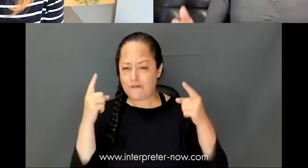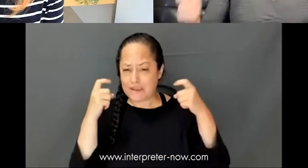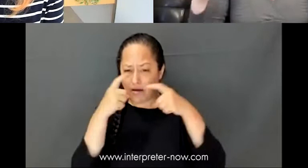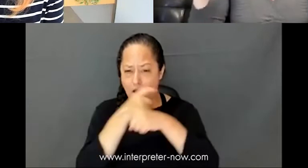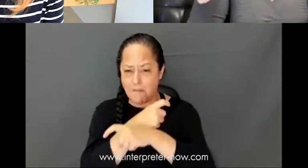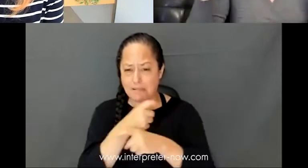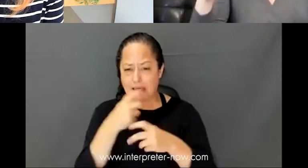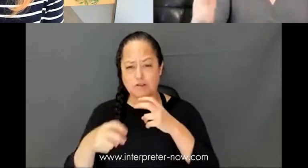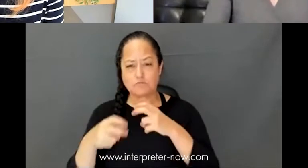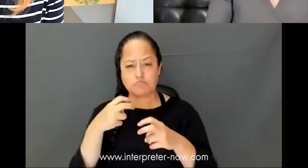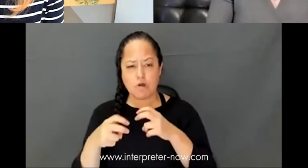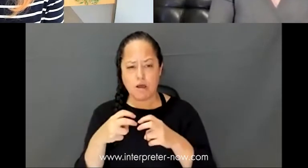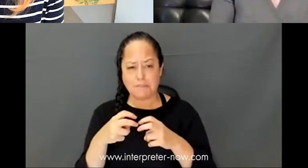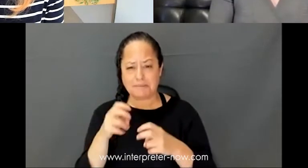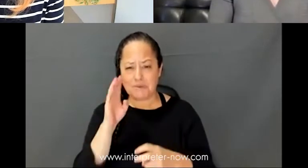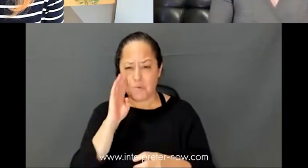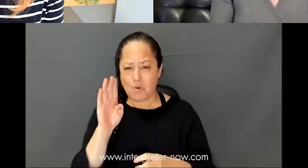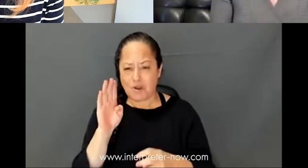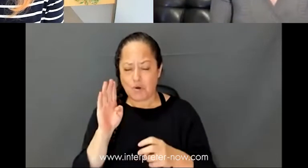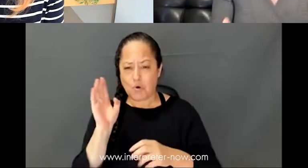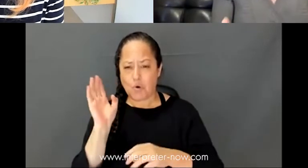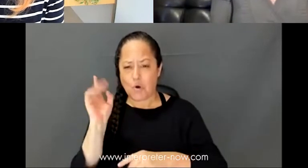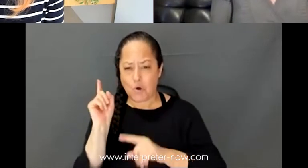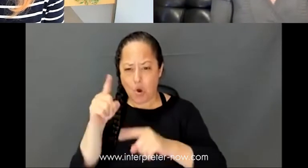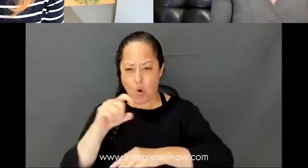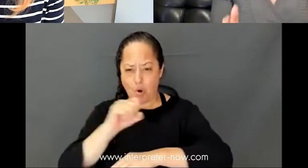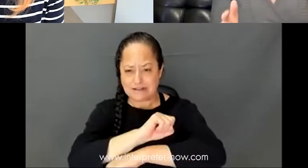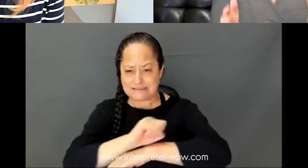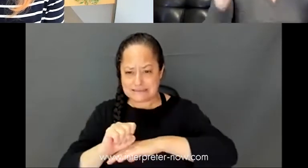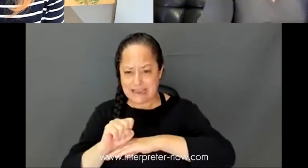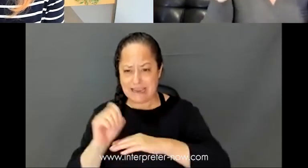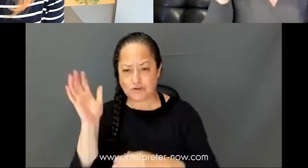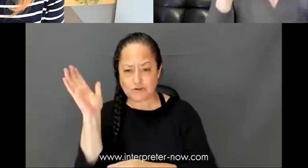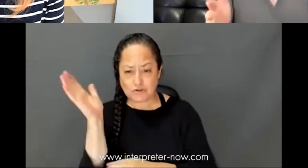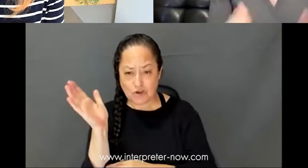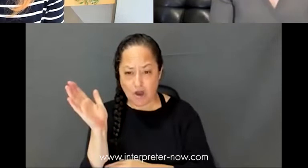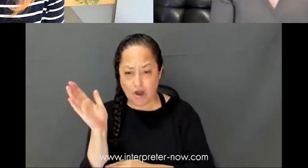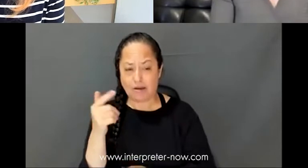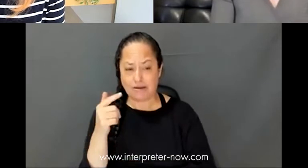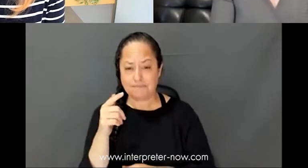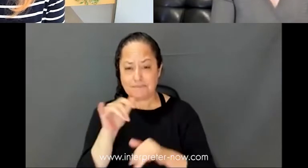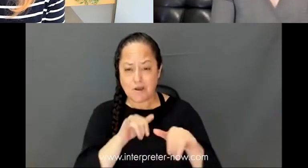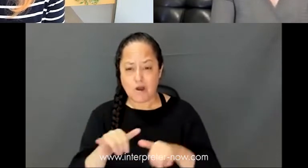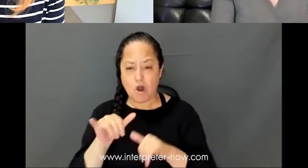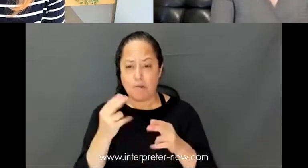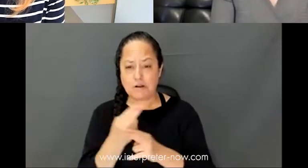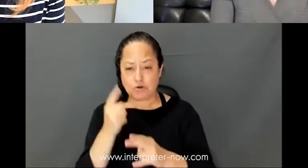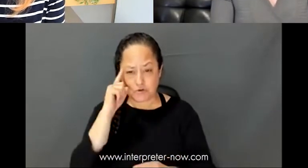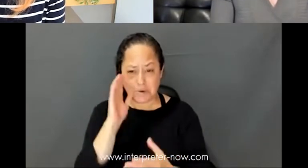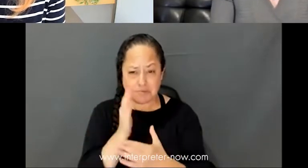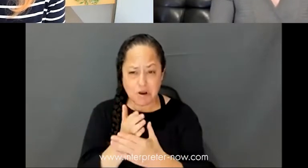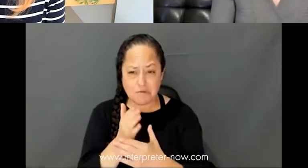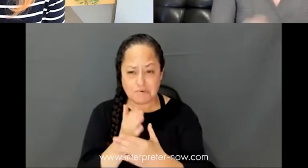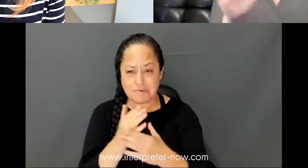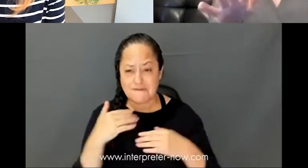problems. You look like someone that's about to go on stage to give a talk, which is commonly used by psychologists to freak people